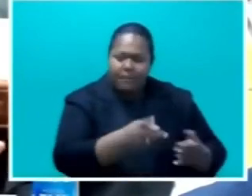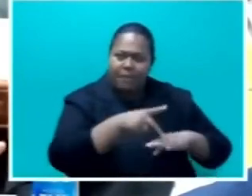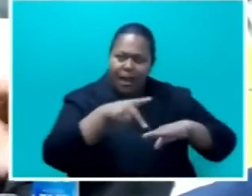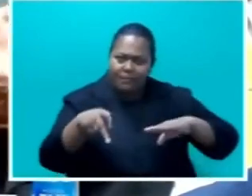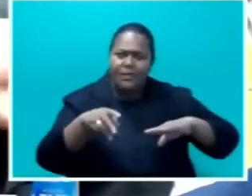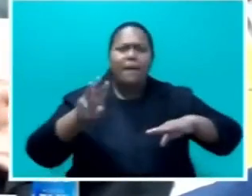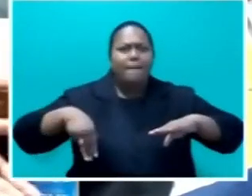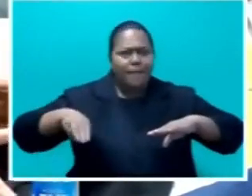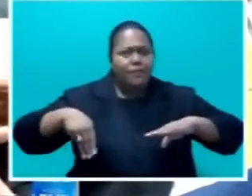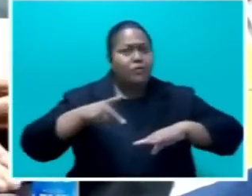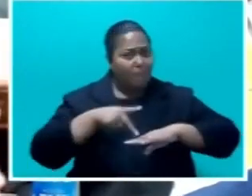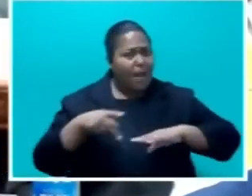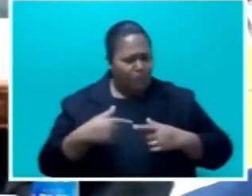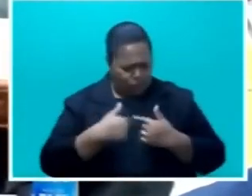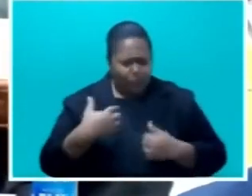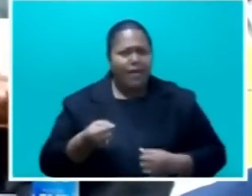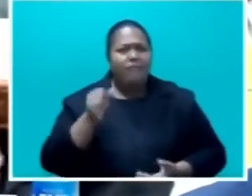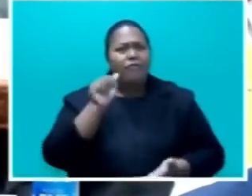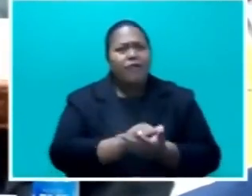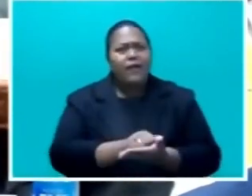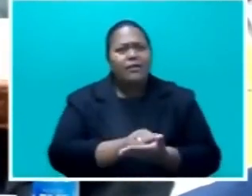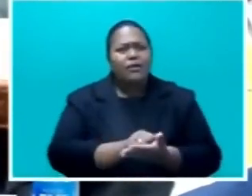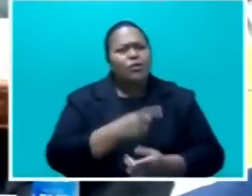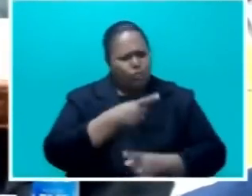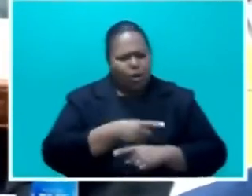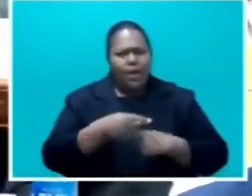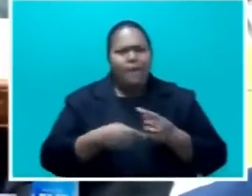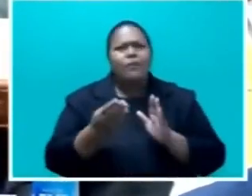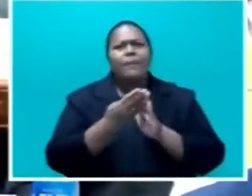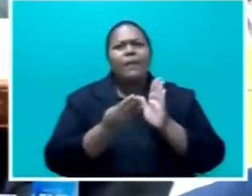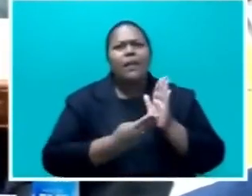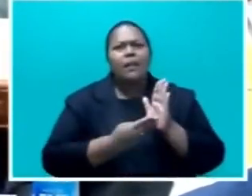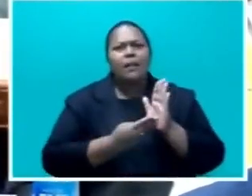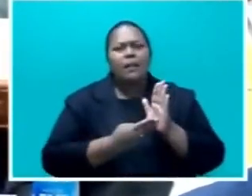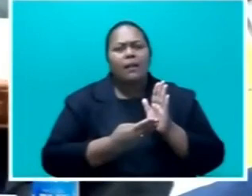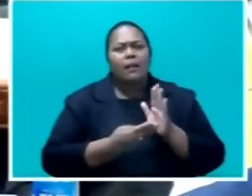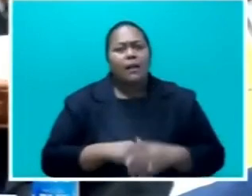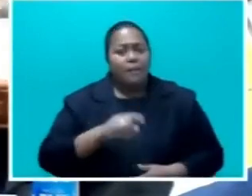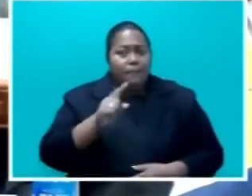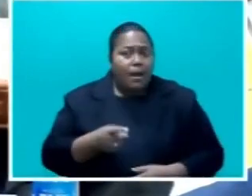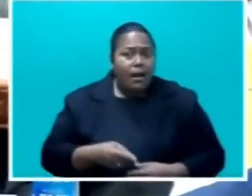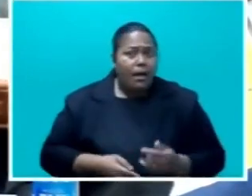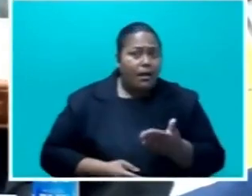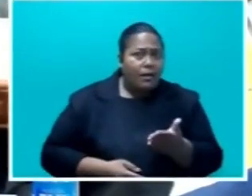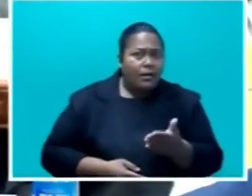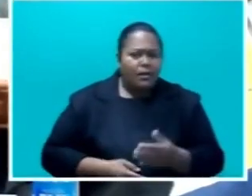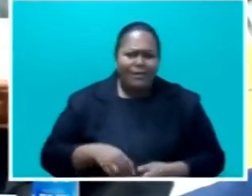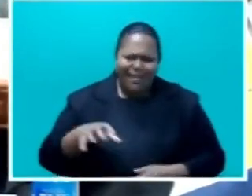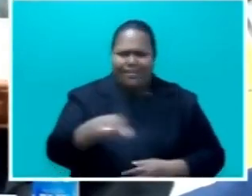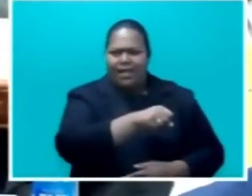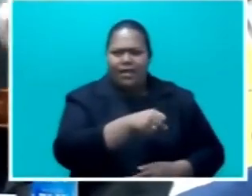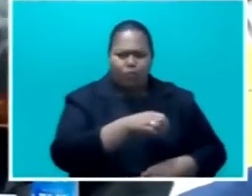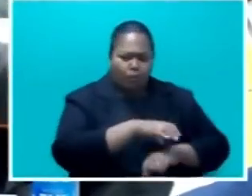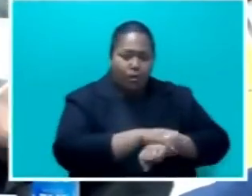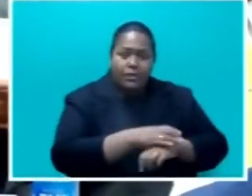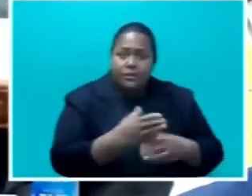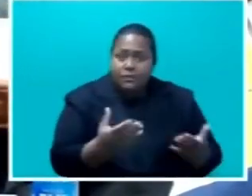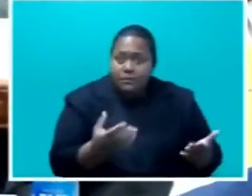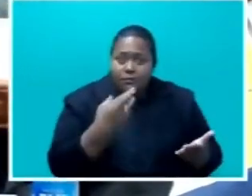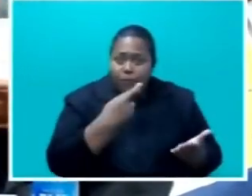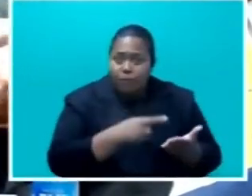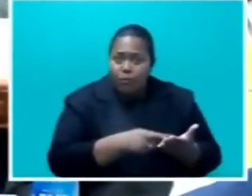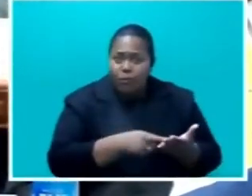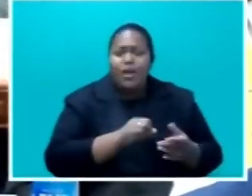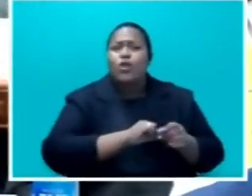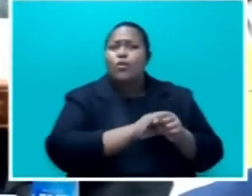Parliament, we had the right to talk about that bill. But we were held up by the police during